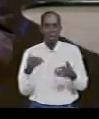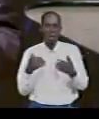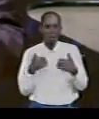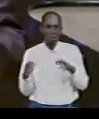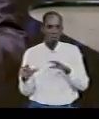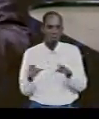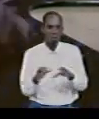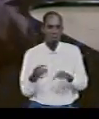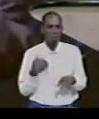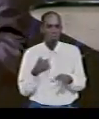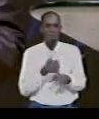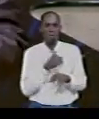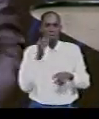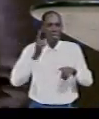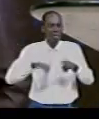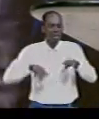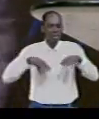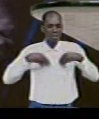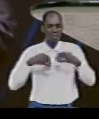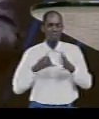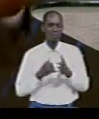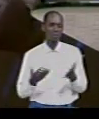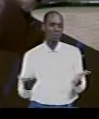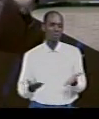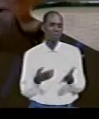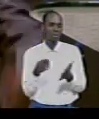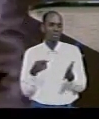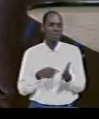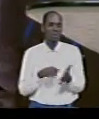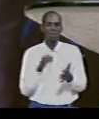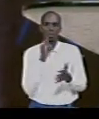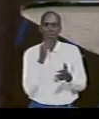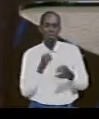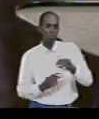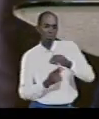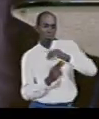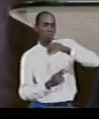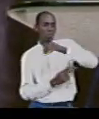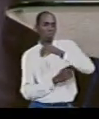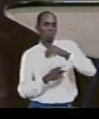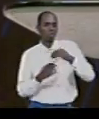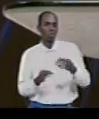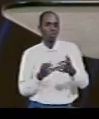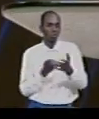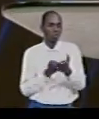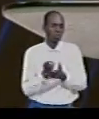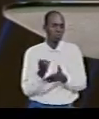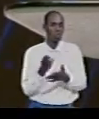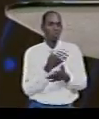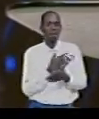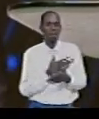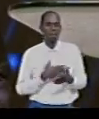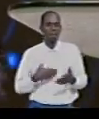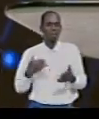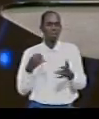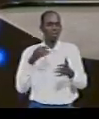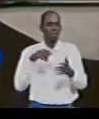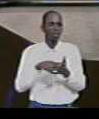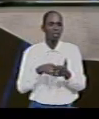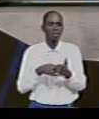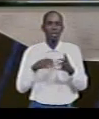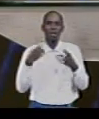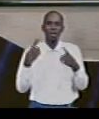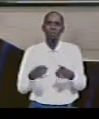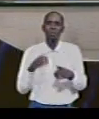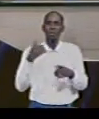here. This is the pillar of truth and the church of the living God. It happened 10 years ago, and